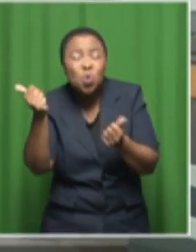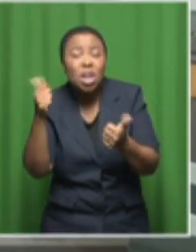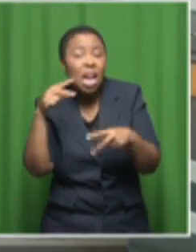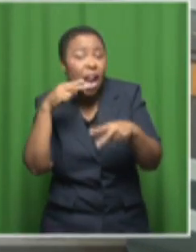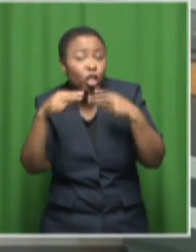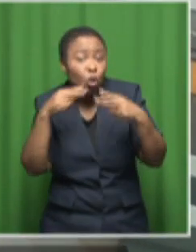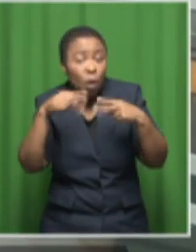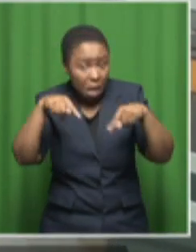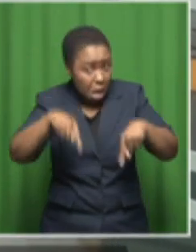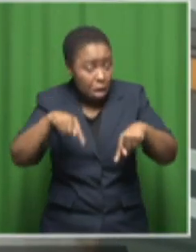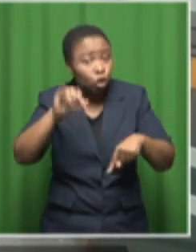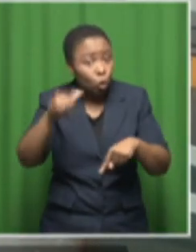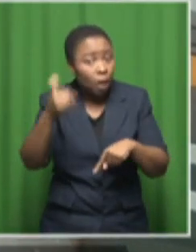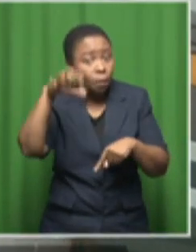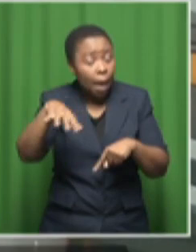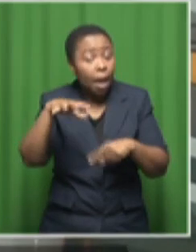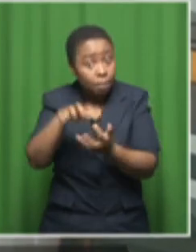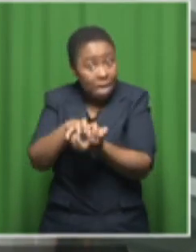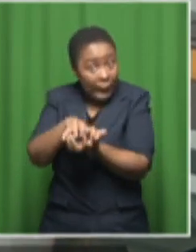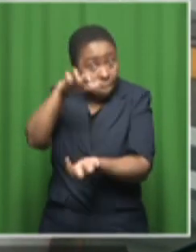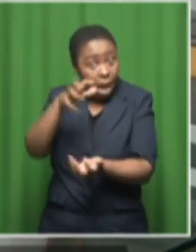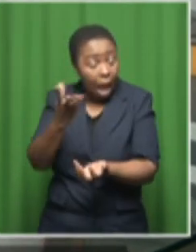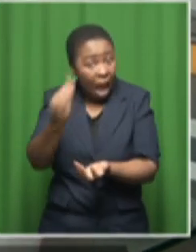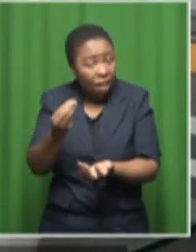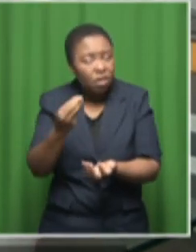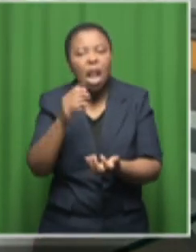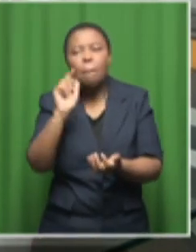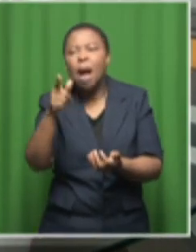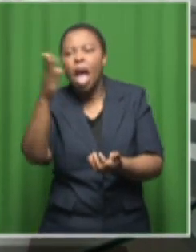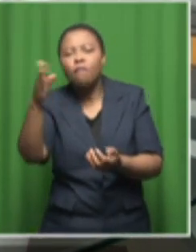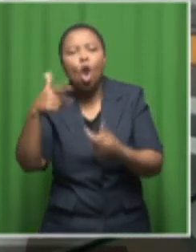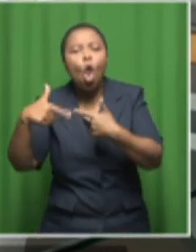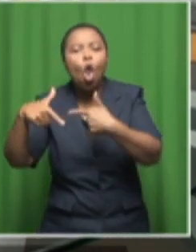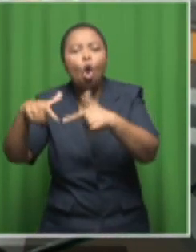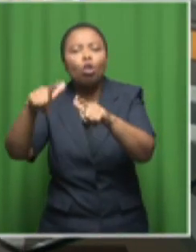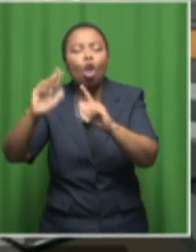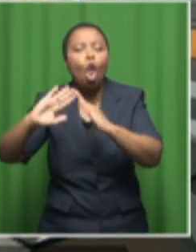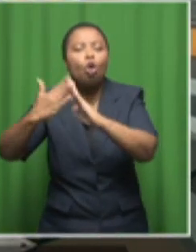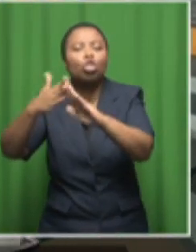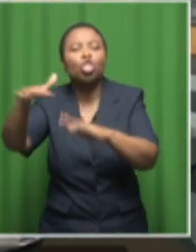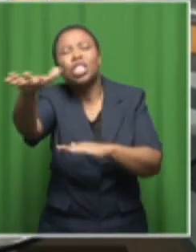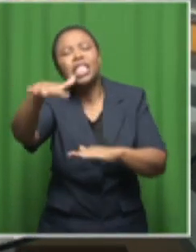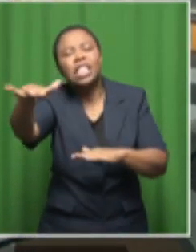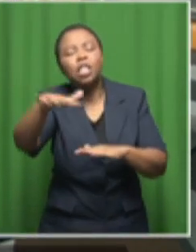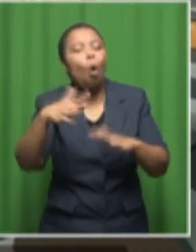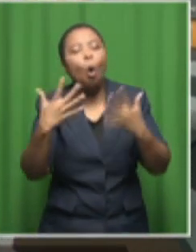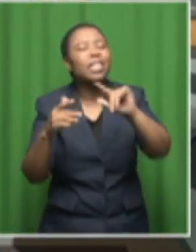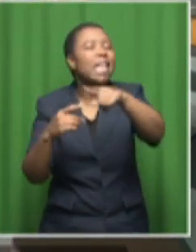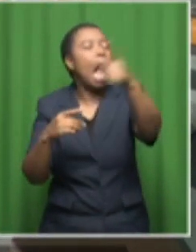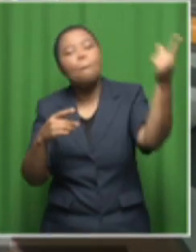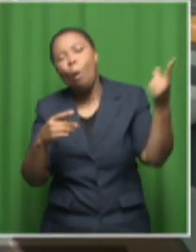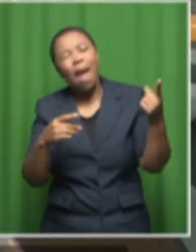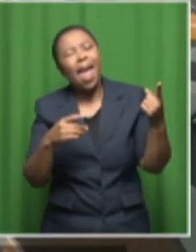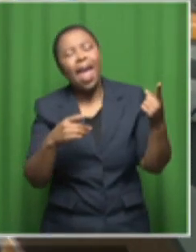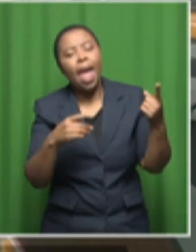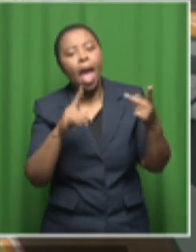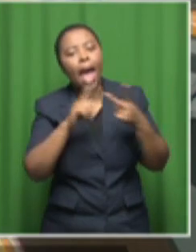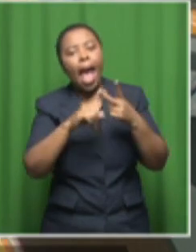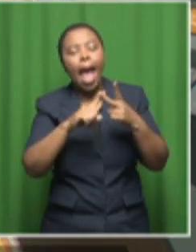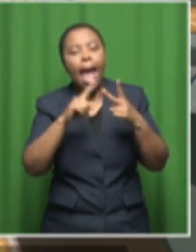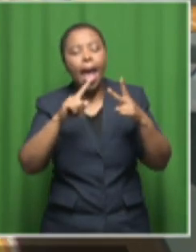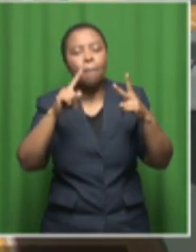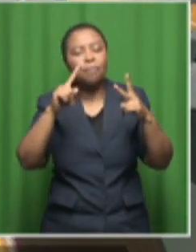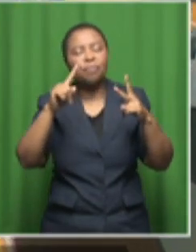in Johannesburg where you can get a dumpling. You either have to go to Elokishini or go somewhere else where